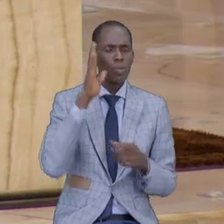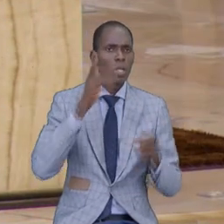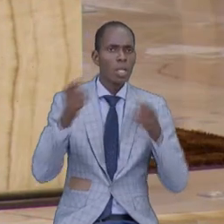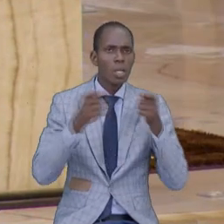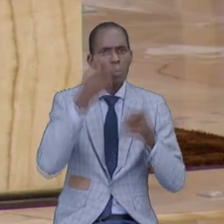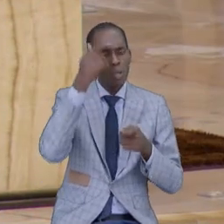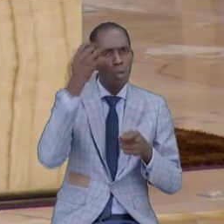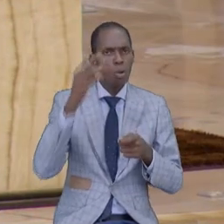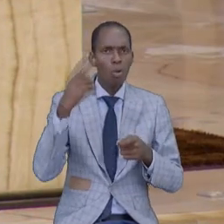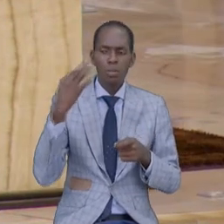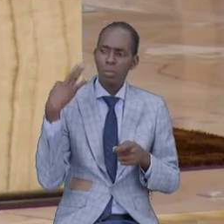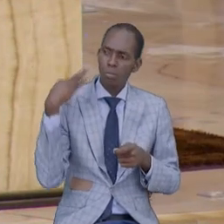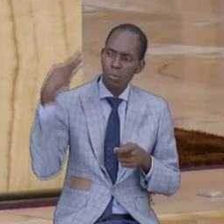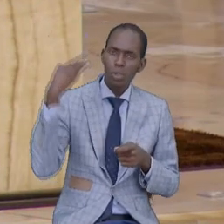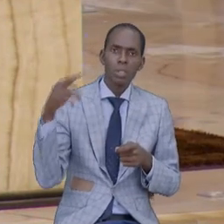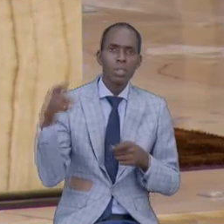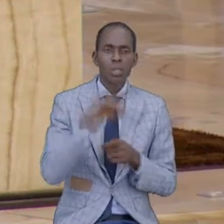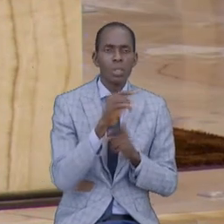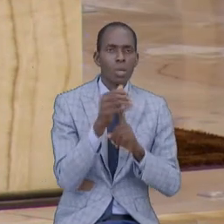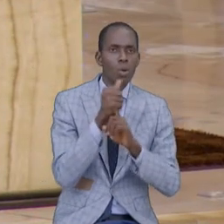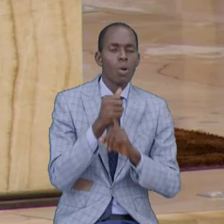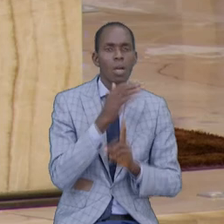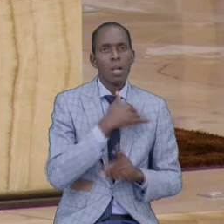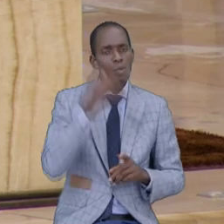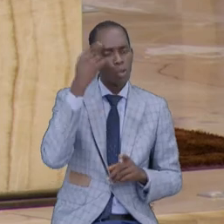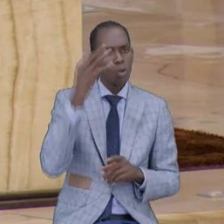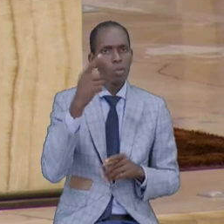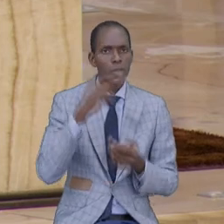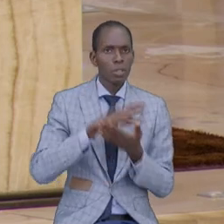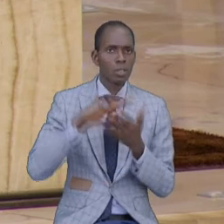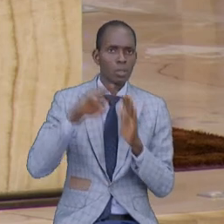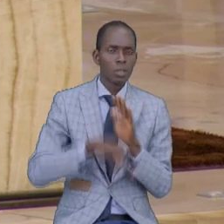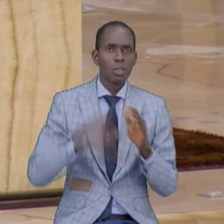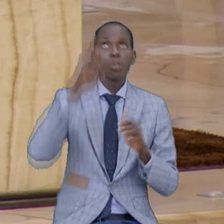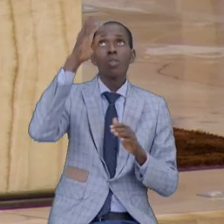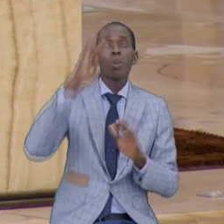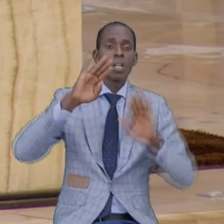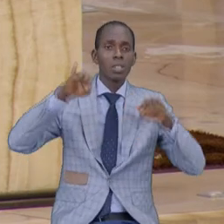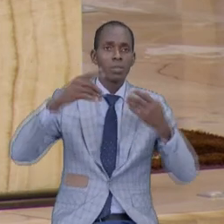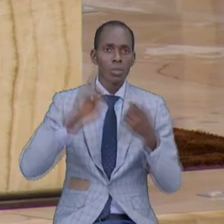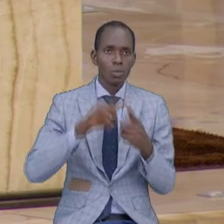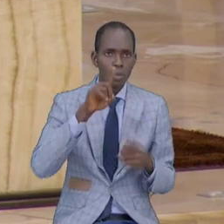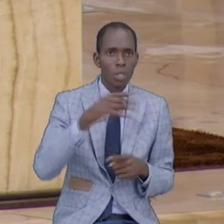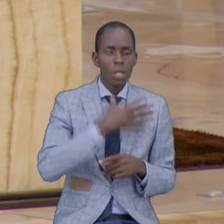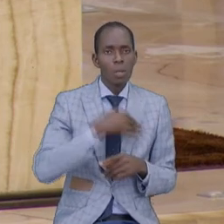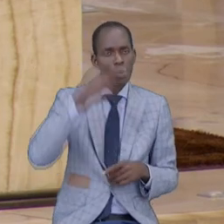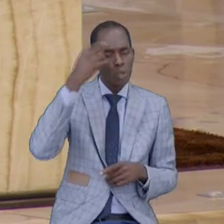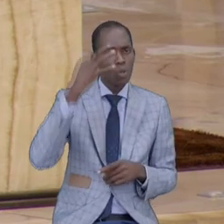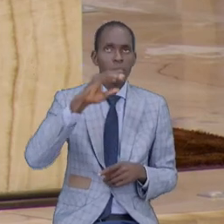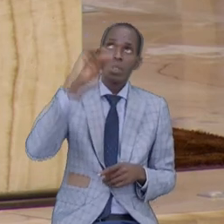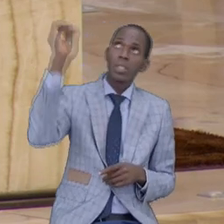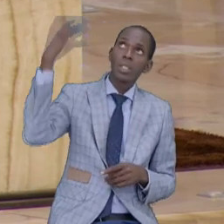the position they hold and because of the righteousness the Lord has given you and because of the grace